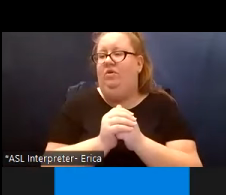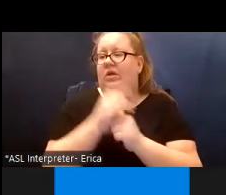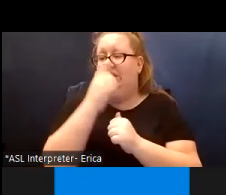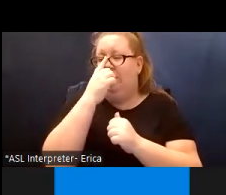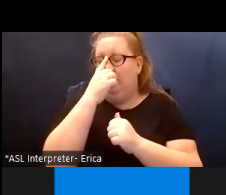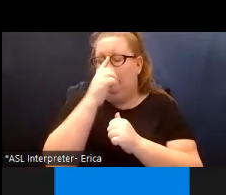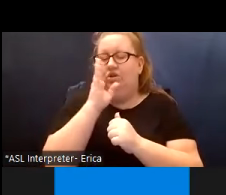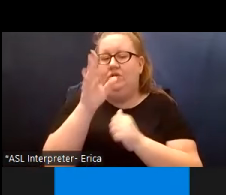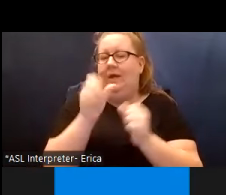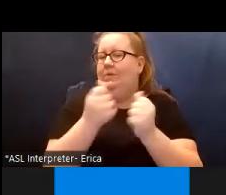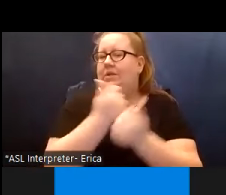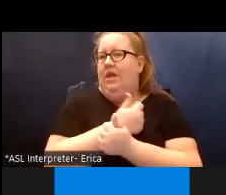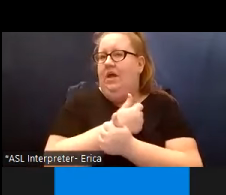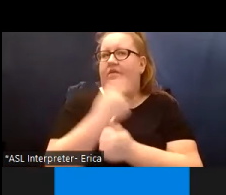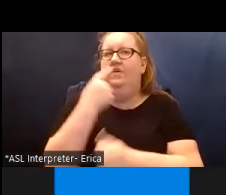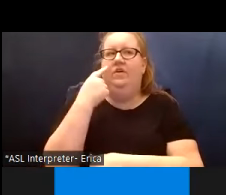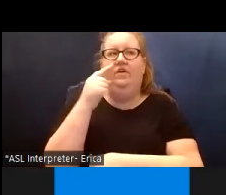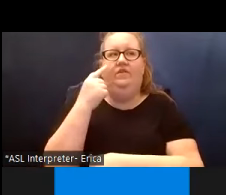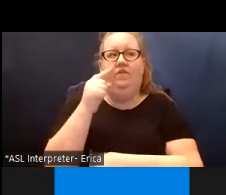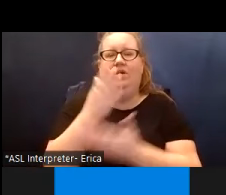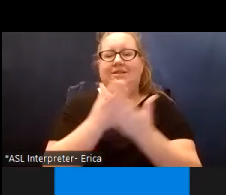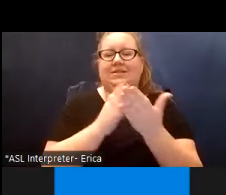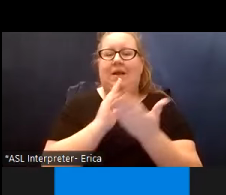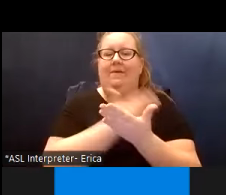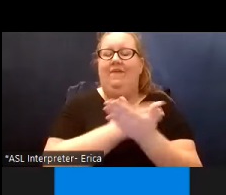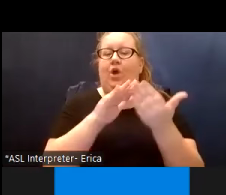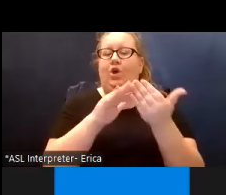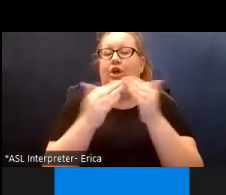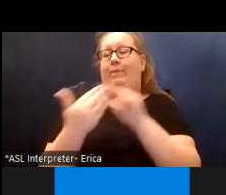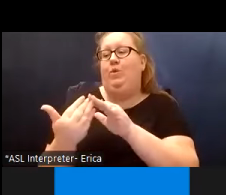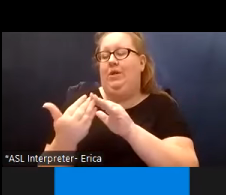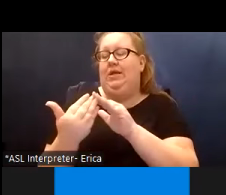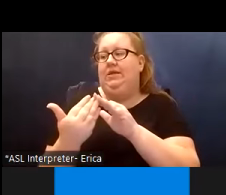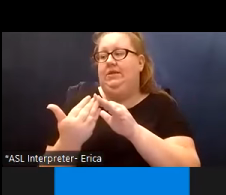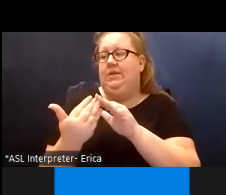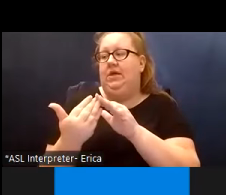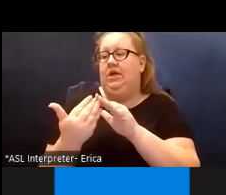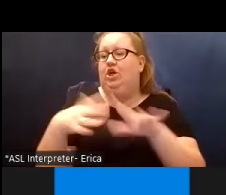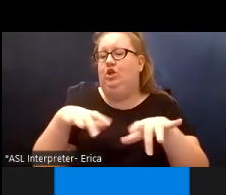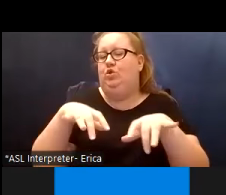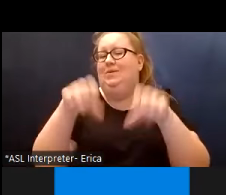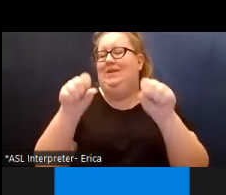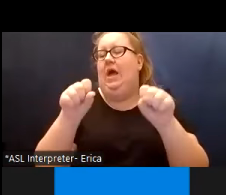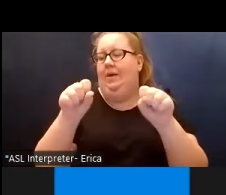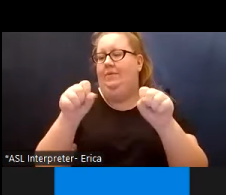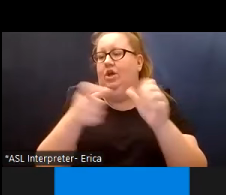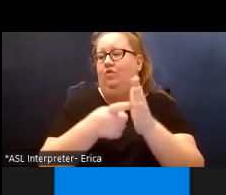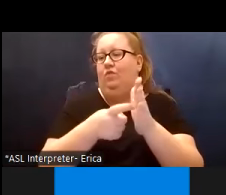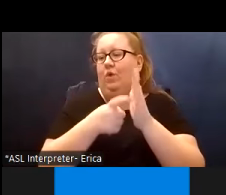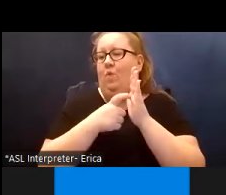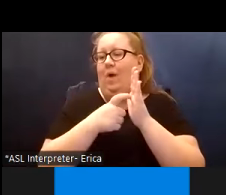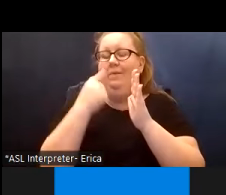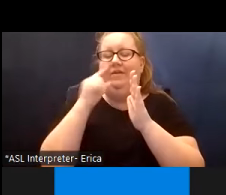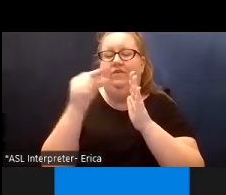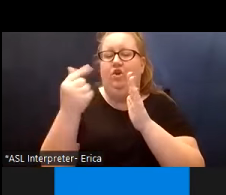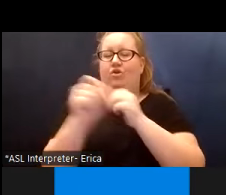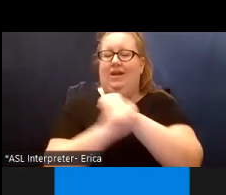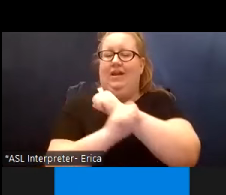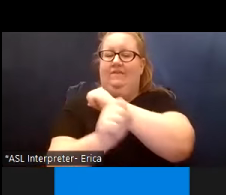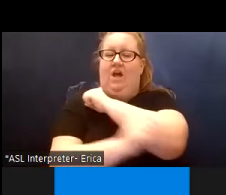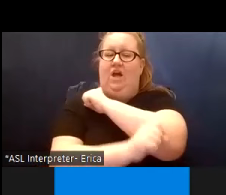love for some of our communities to adopt requirements for green